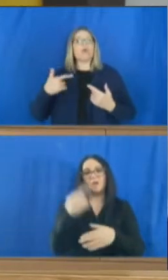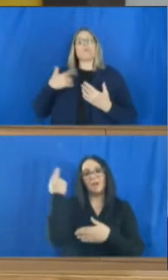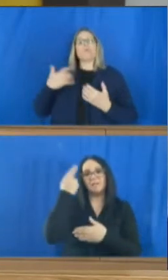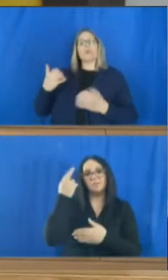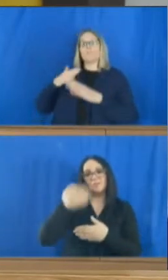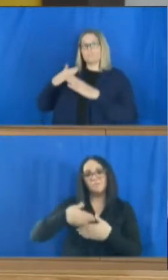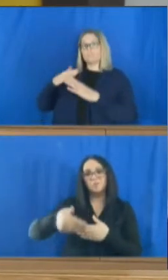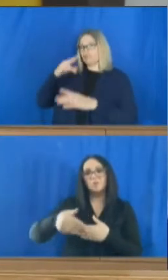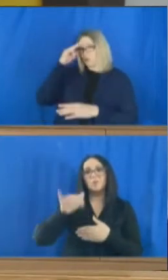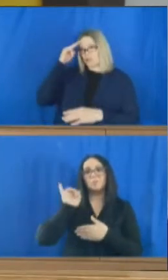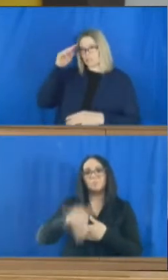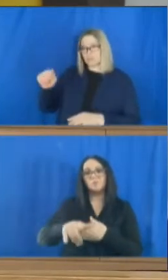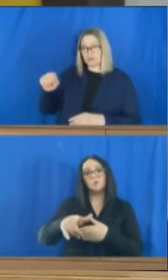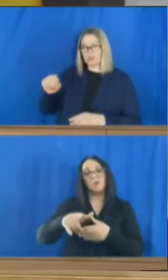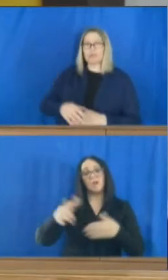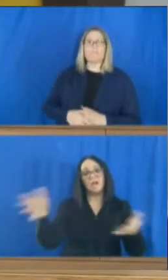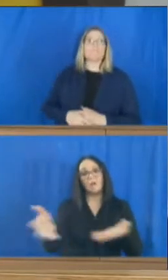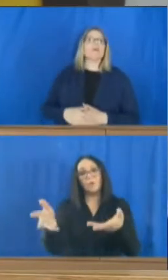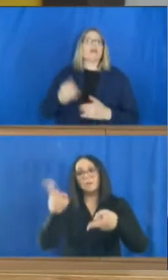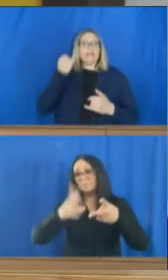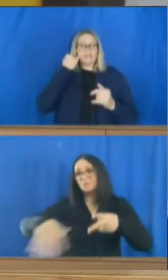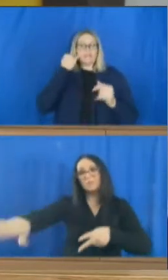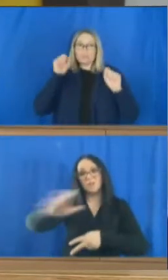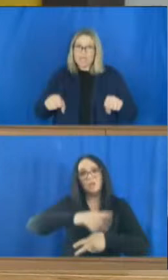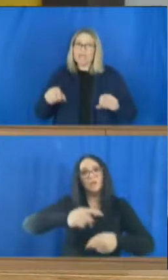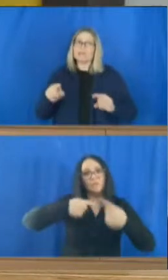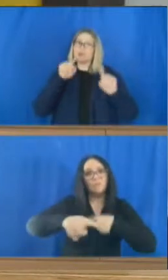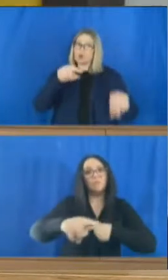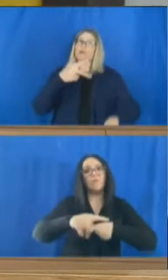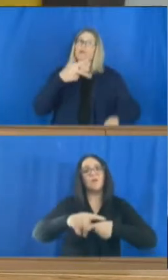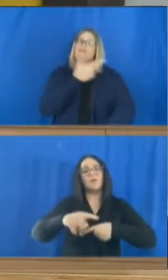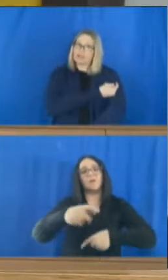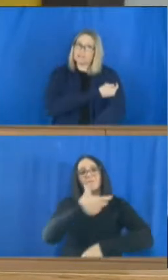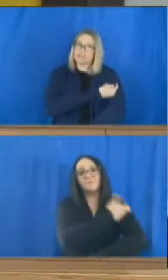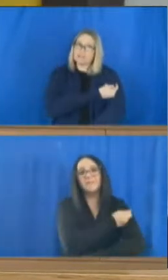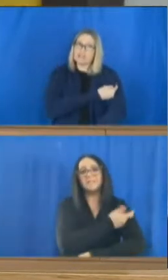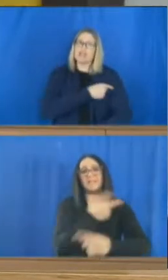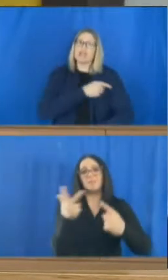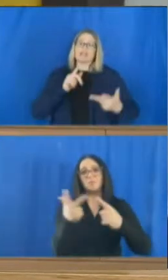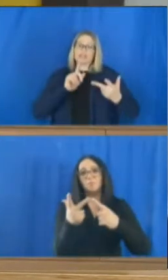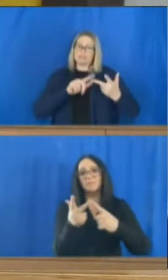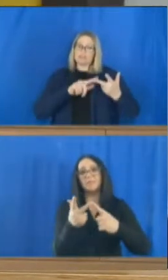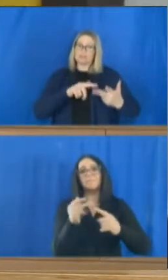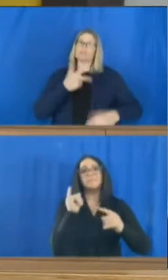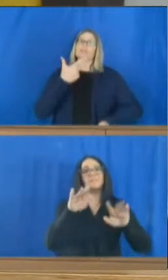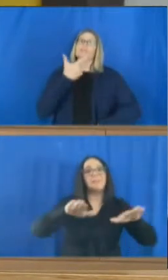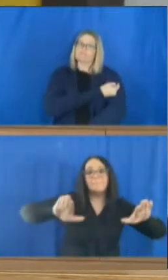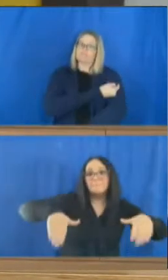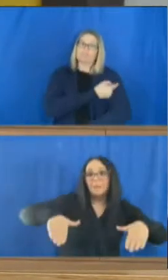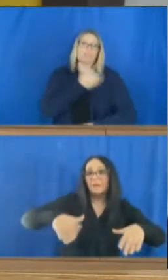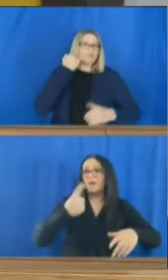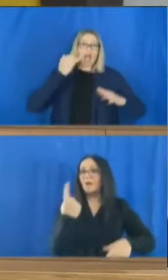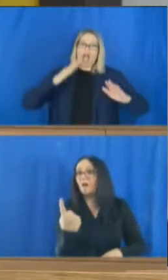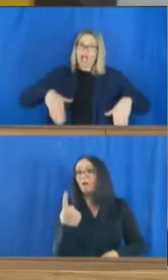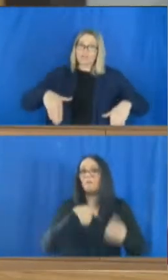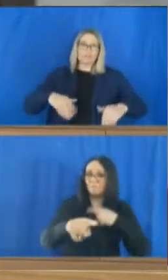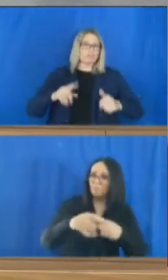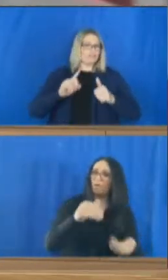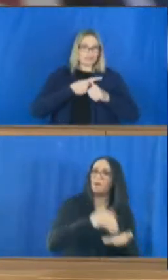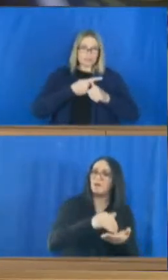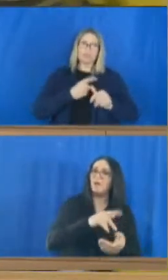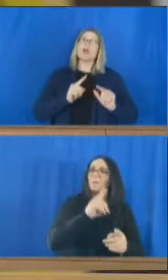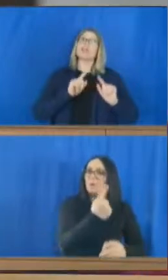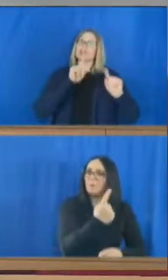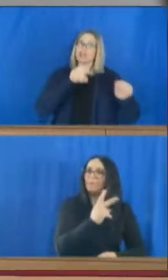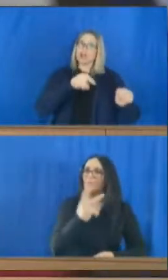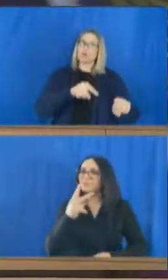everybody to understand, that it's not 100% protection, but it's the best protection we have. David Coach with CHMA. Oh, sorry. I